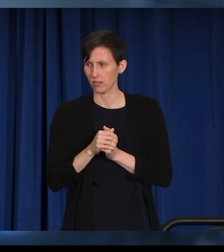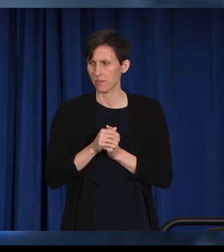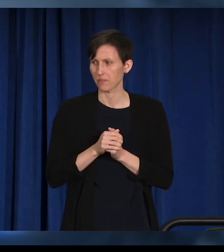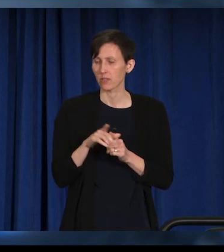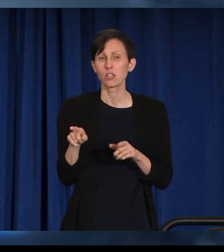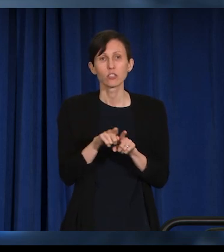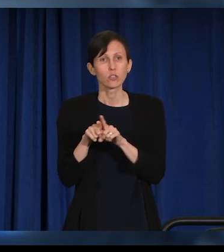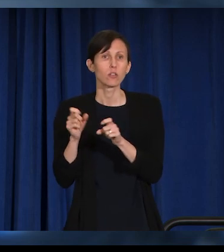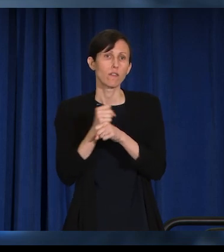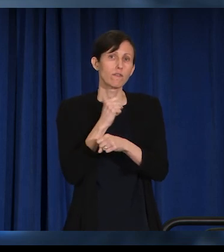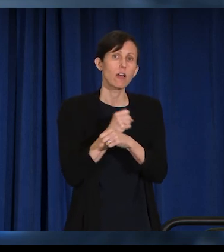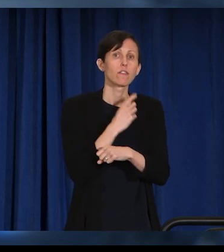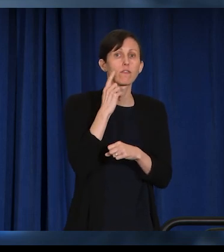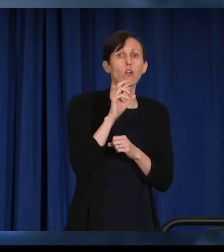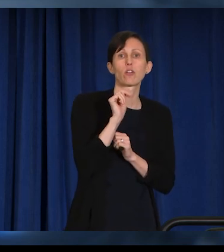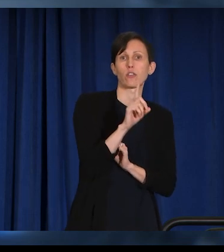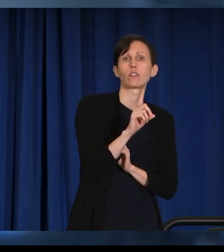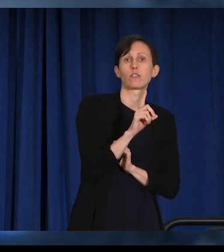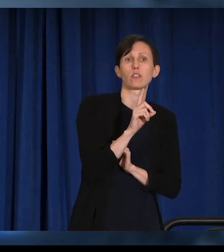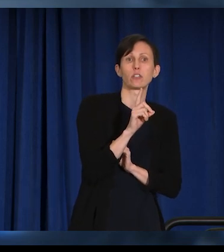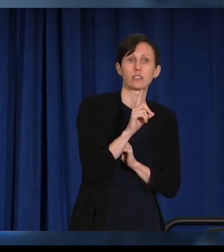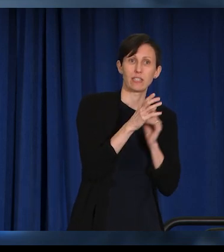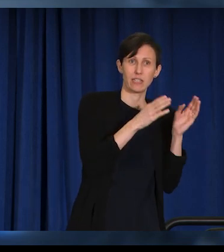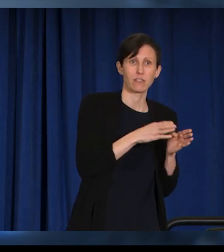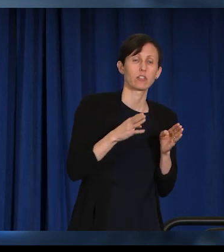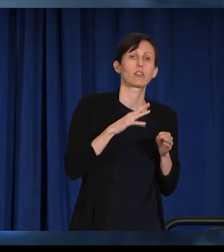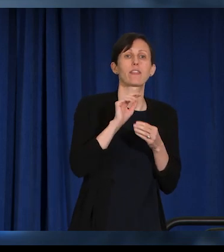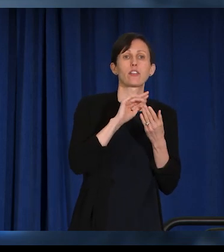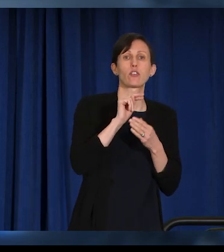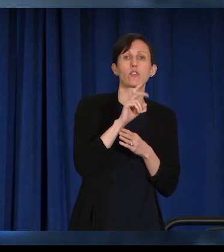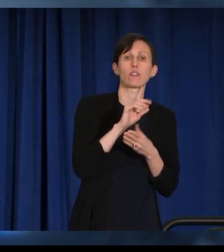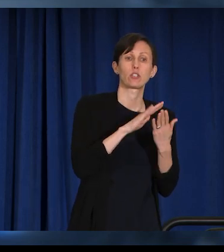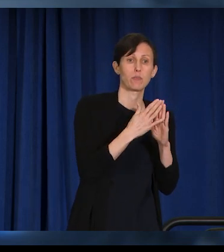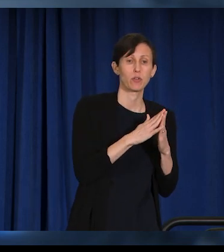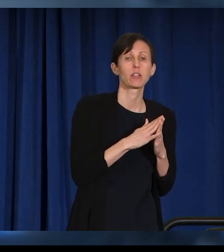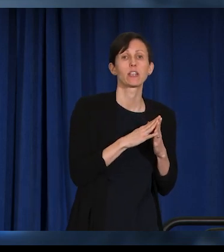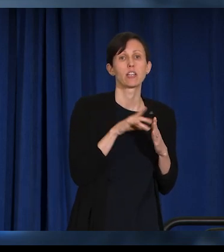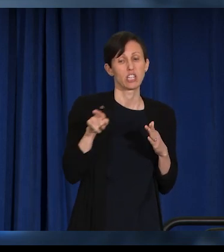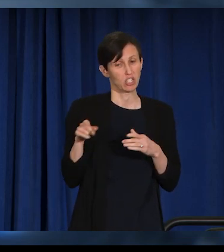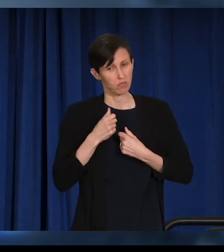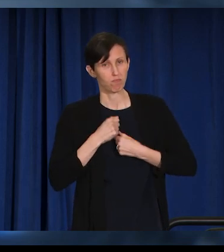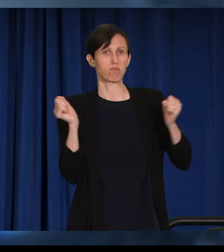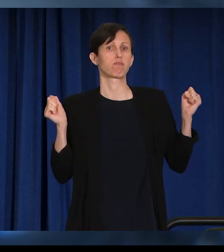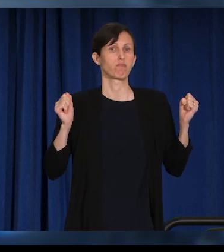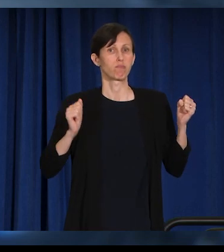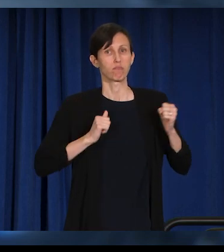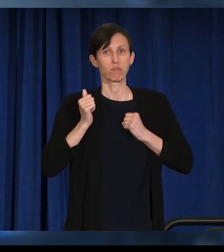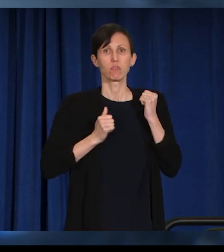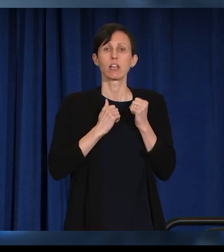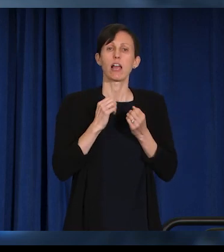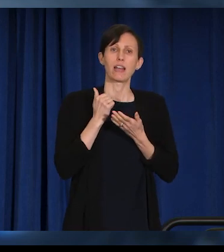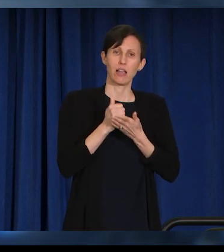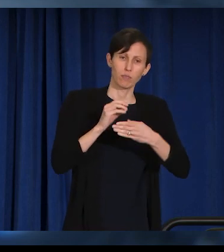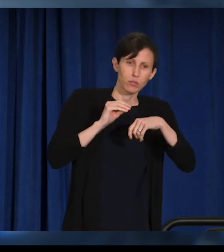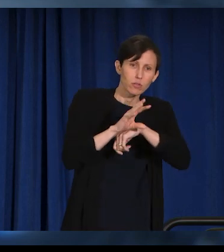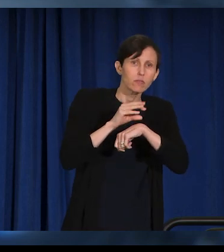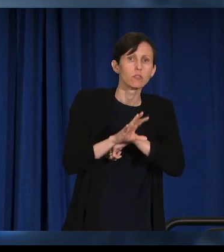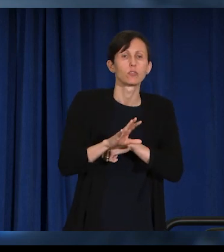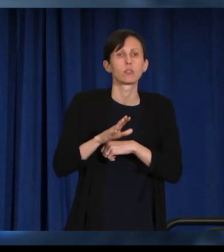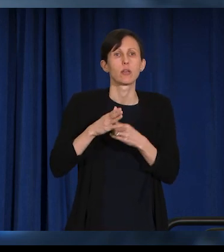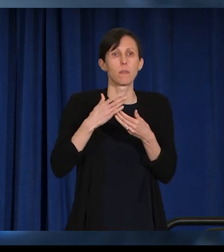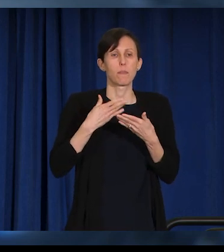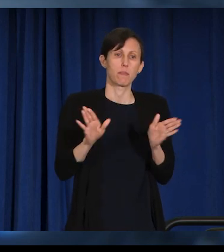neurodivergent individuals openly disclosing their diagnosis, advocating for themselves, and shaping public discourse on